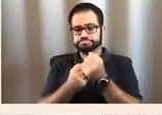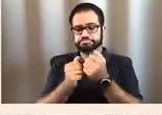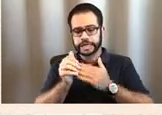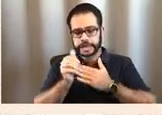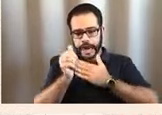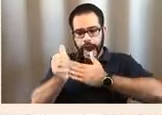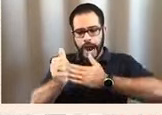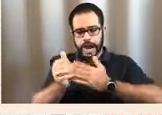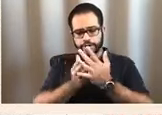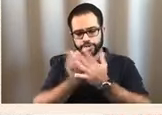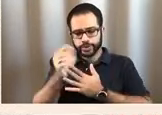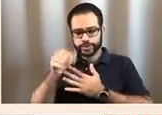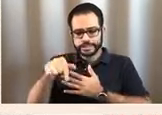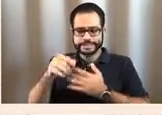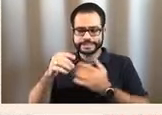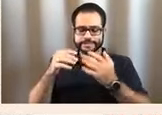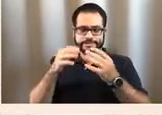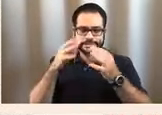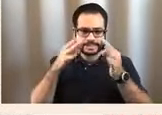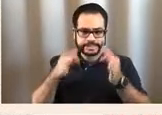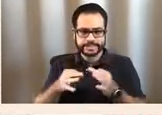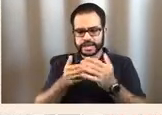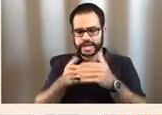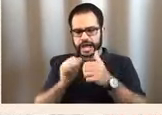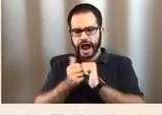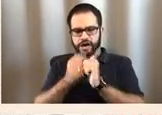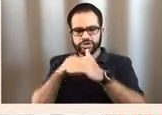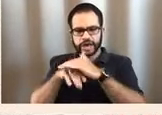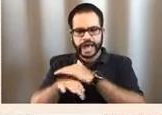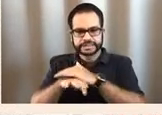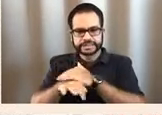access SSA, Social Security, work incentives.